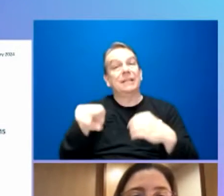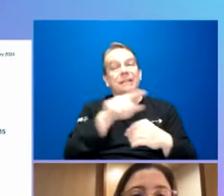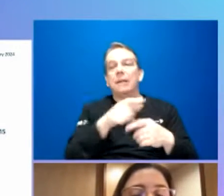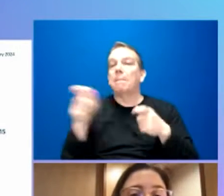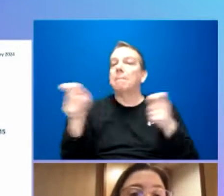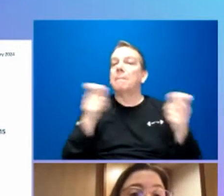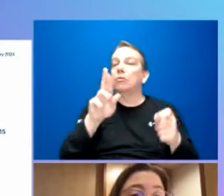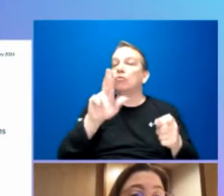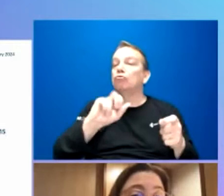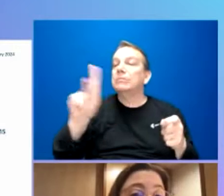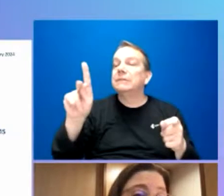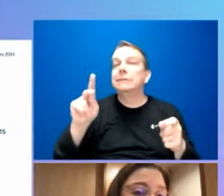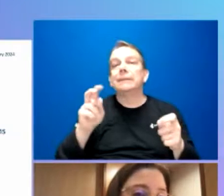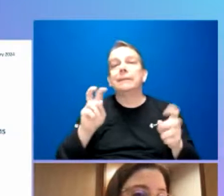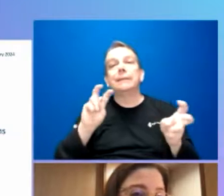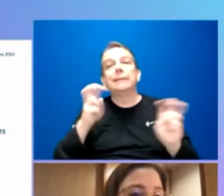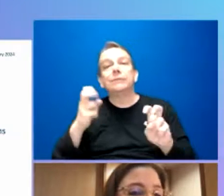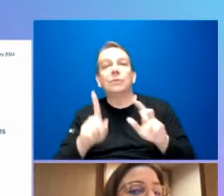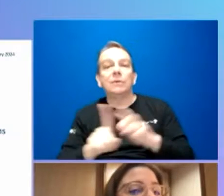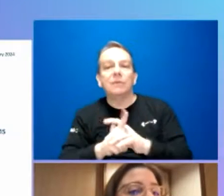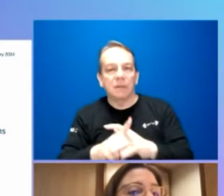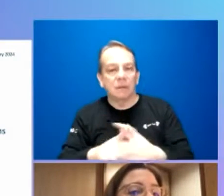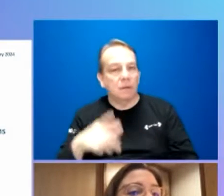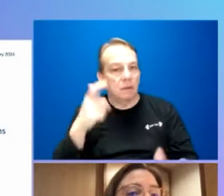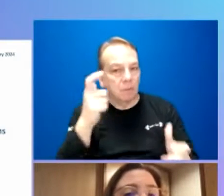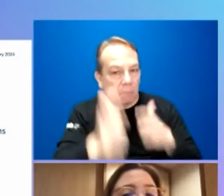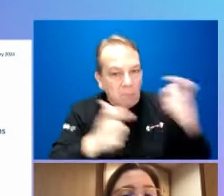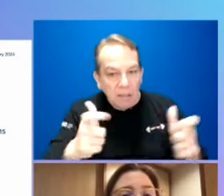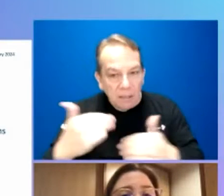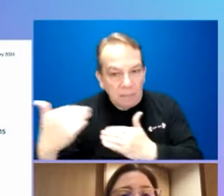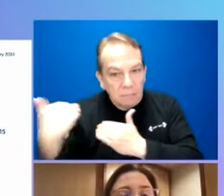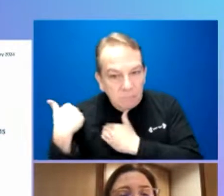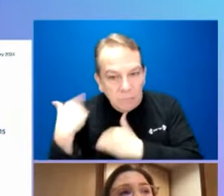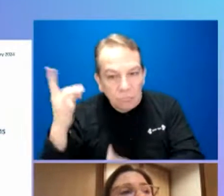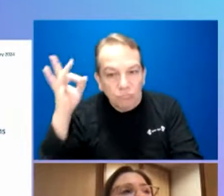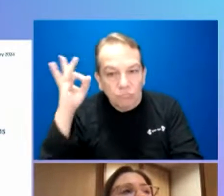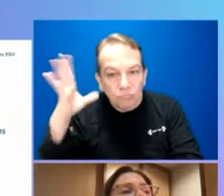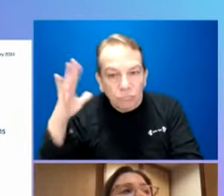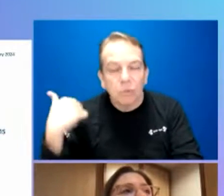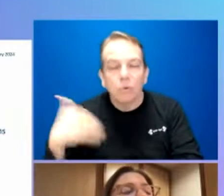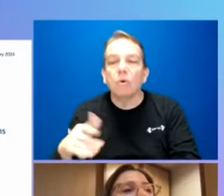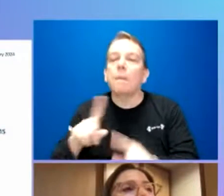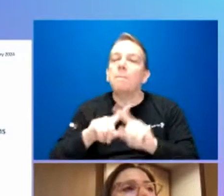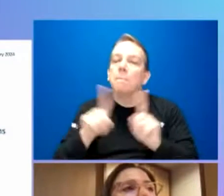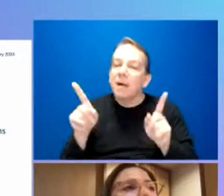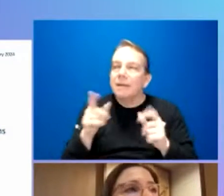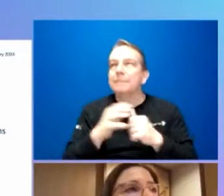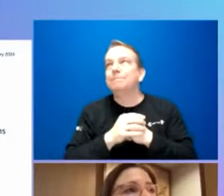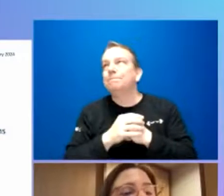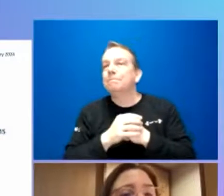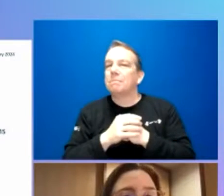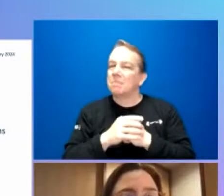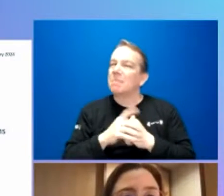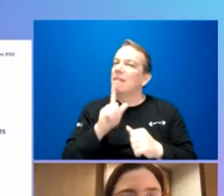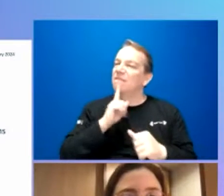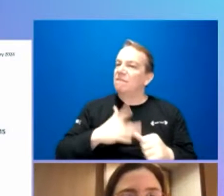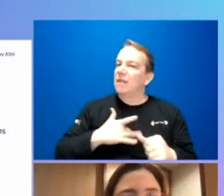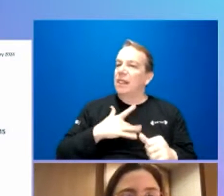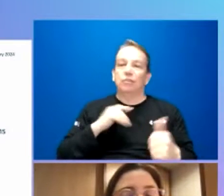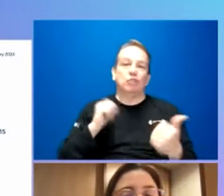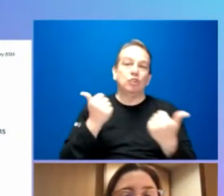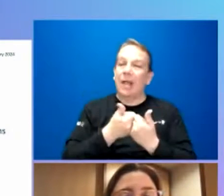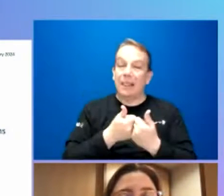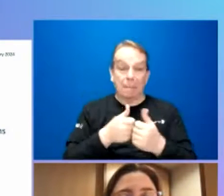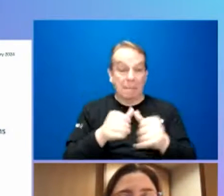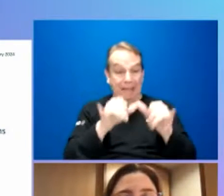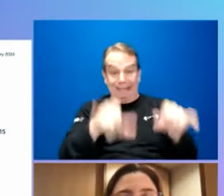and issues. That's quite a big job. So, you know, it's a real challenge. If those systems aren't